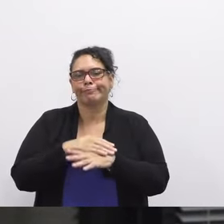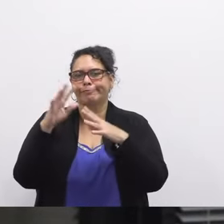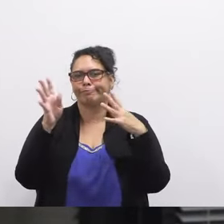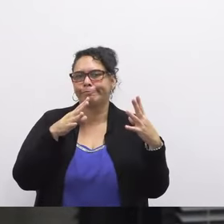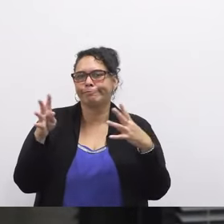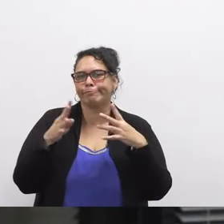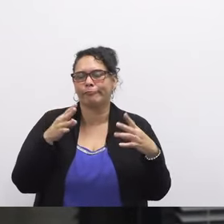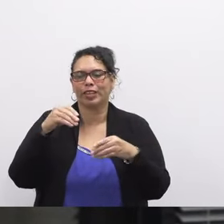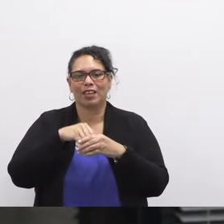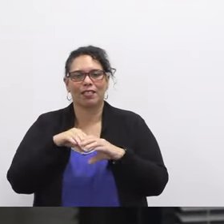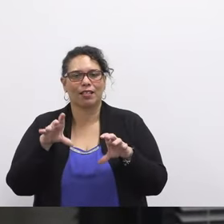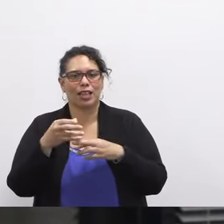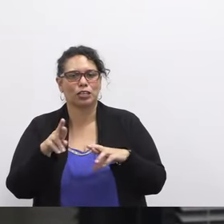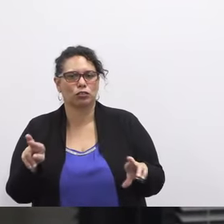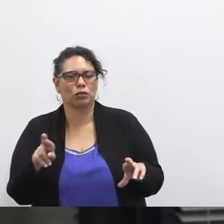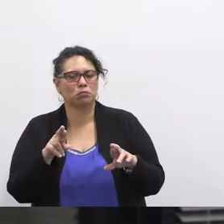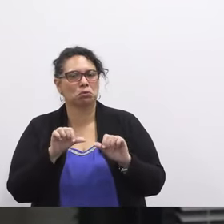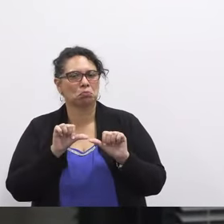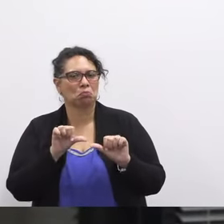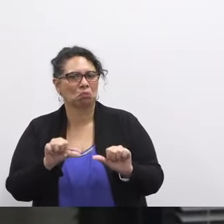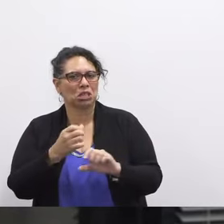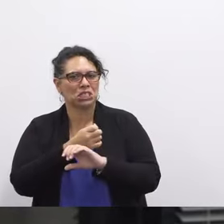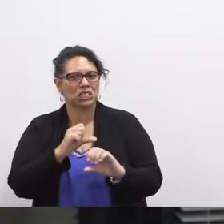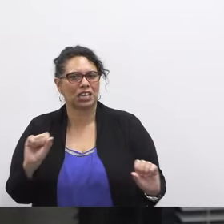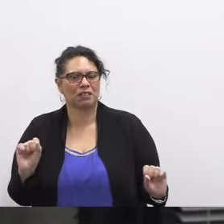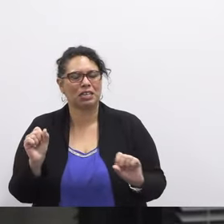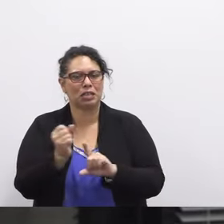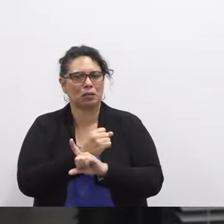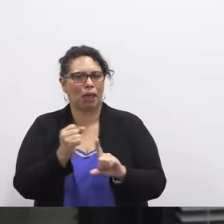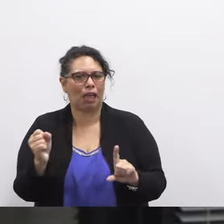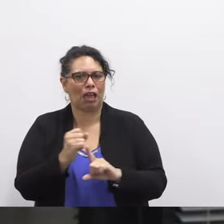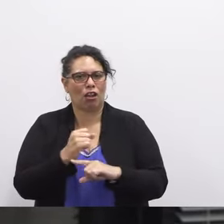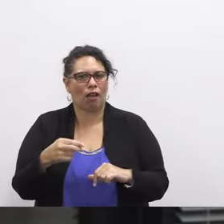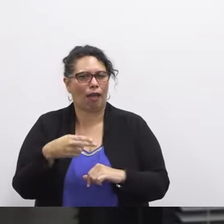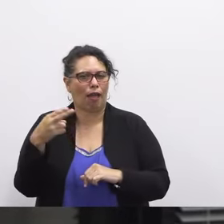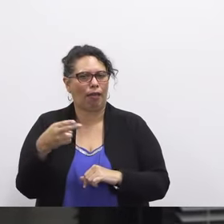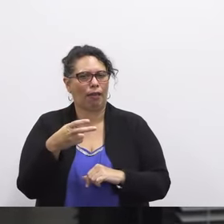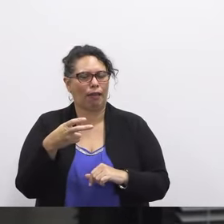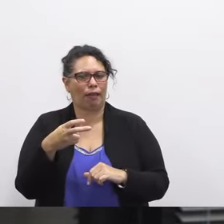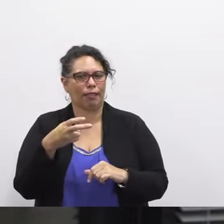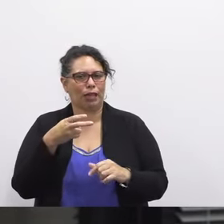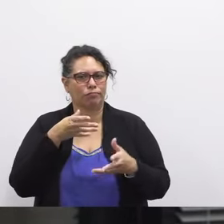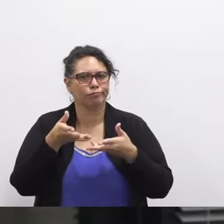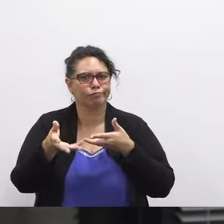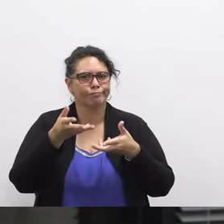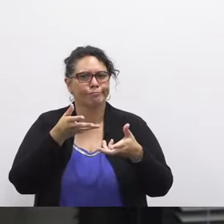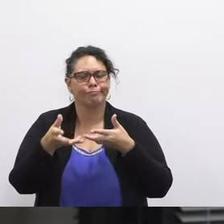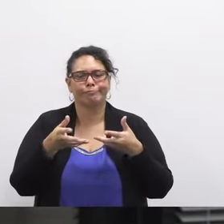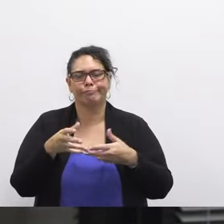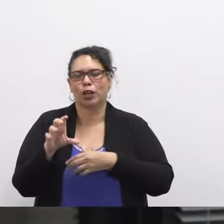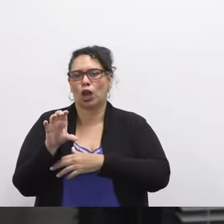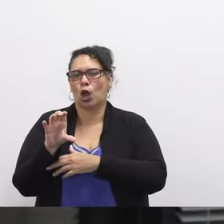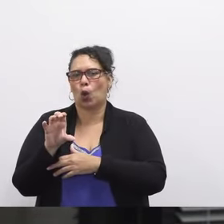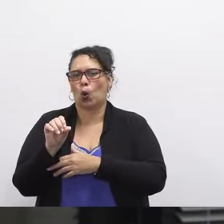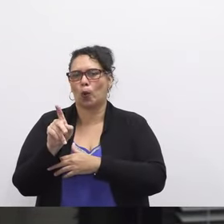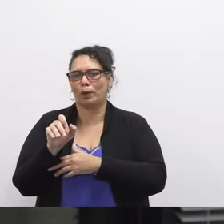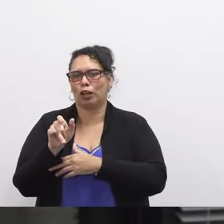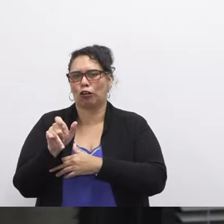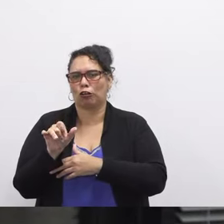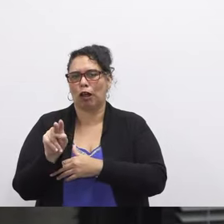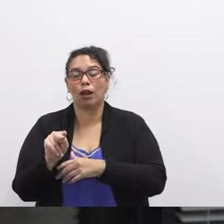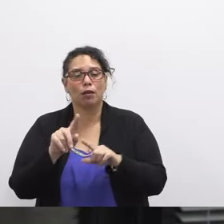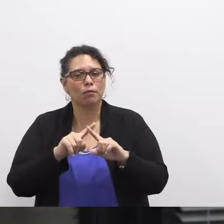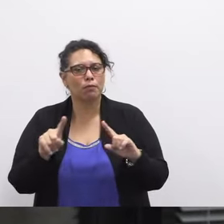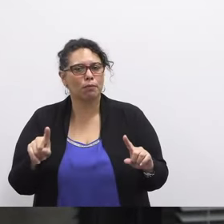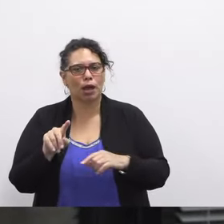currently, while maintaining safety to battle the highly transmittable Omicron. It is well known that minority groups such